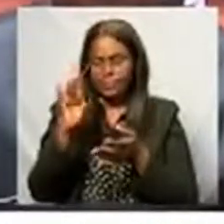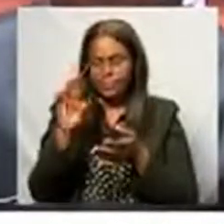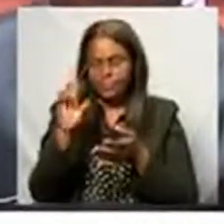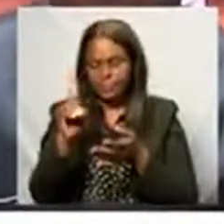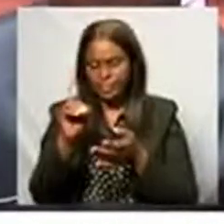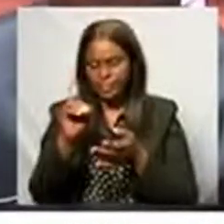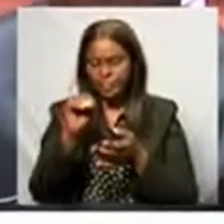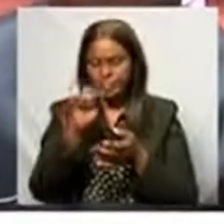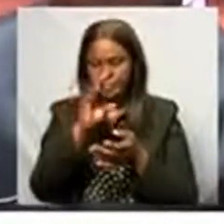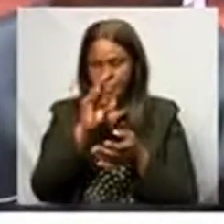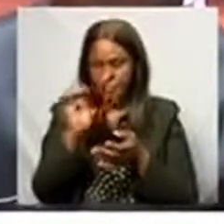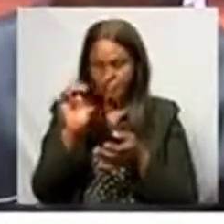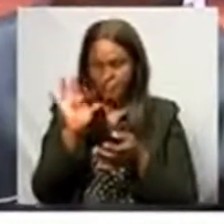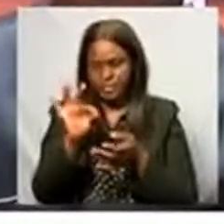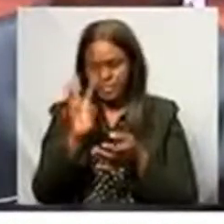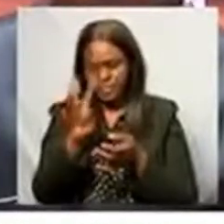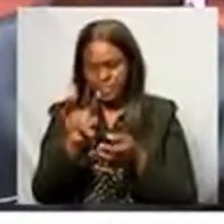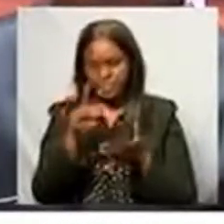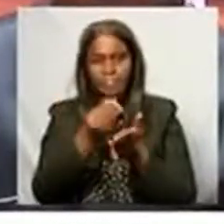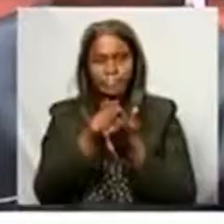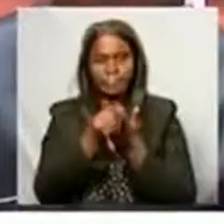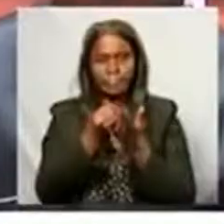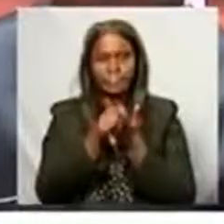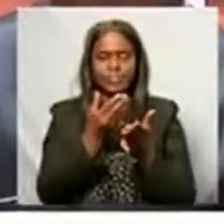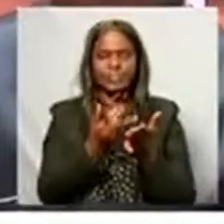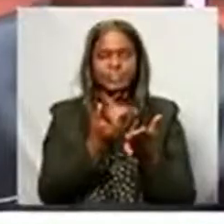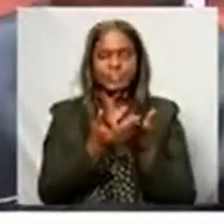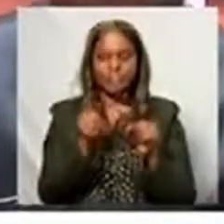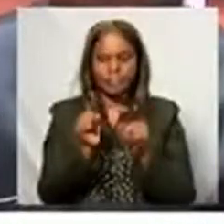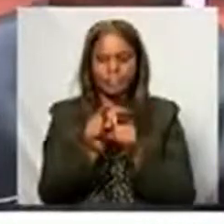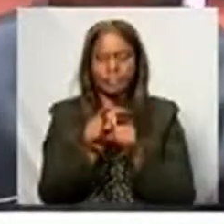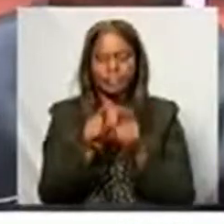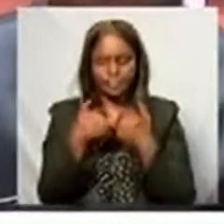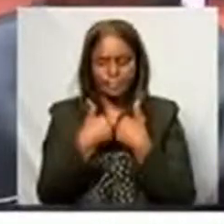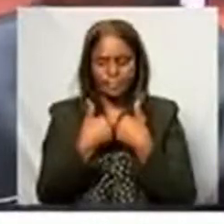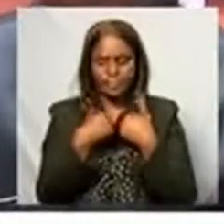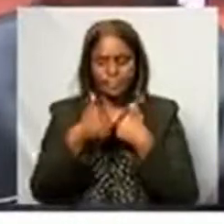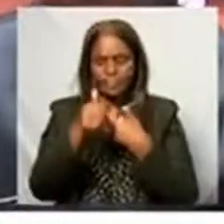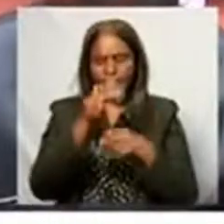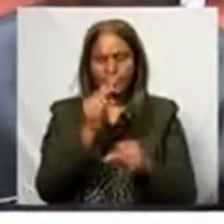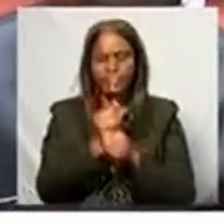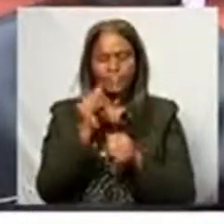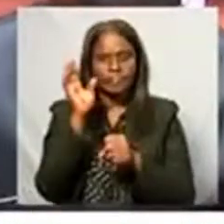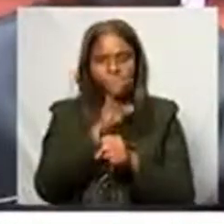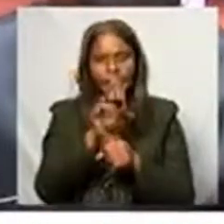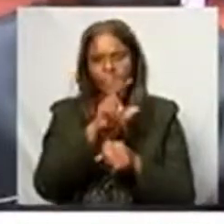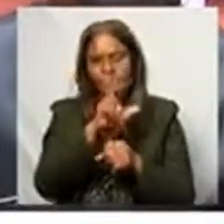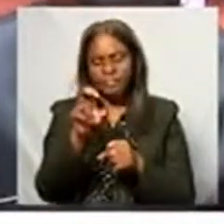8,479,074. Out of this amount of money, they received